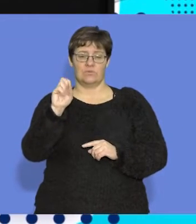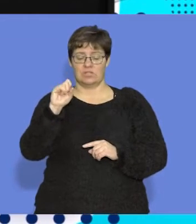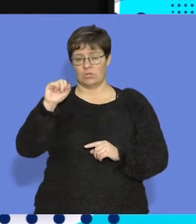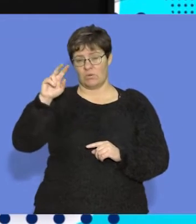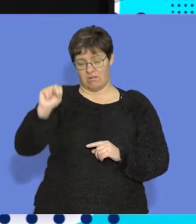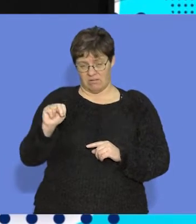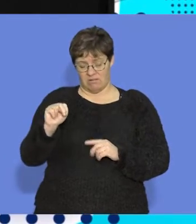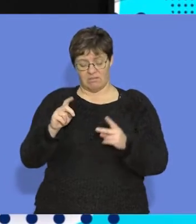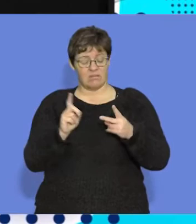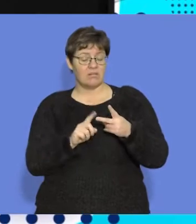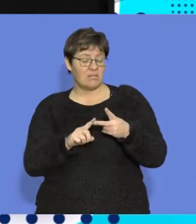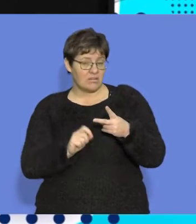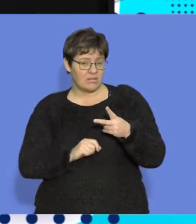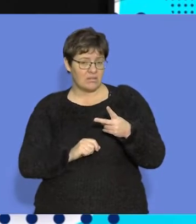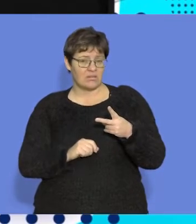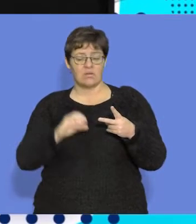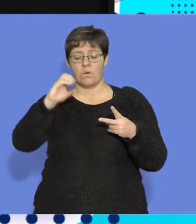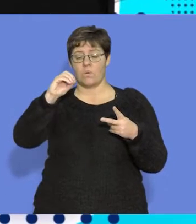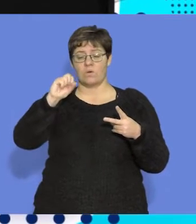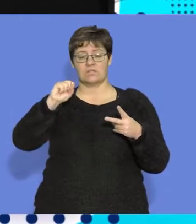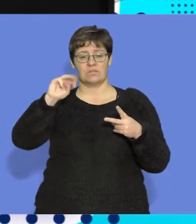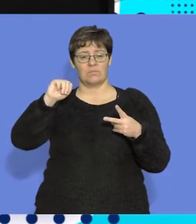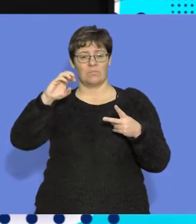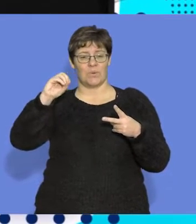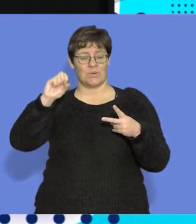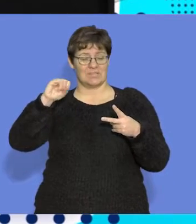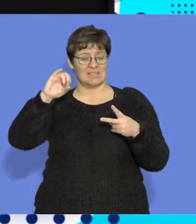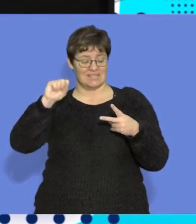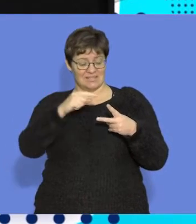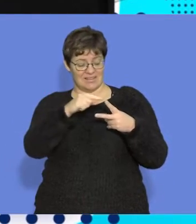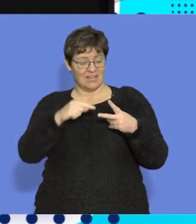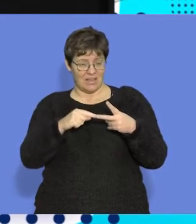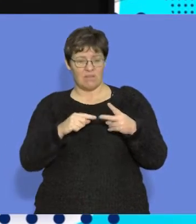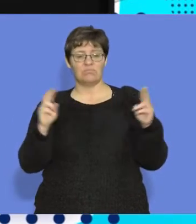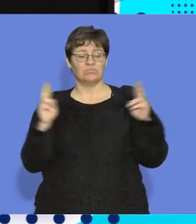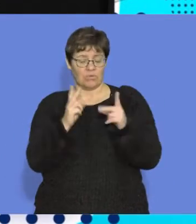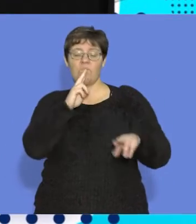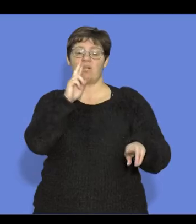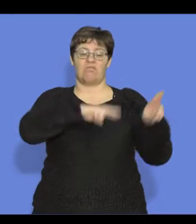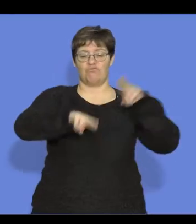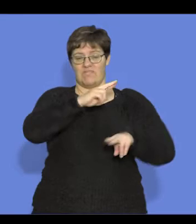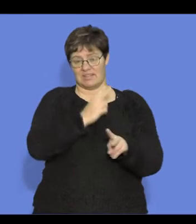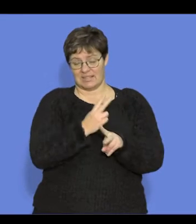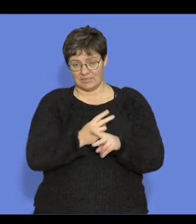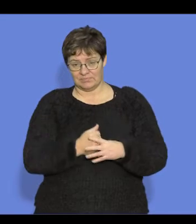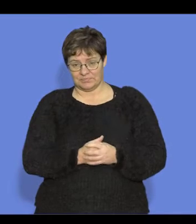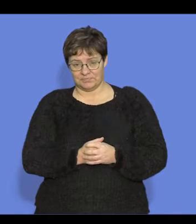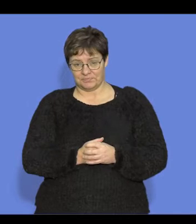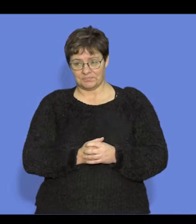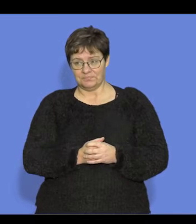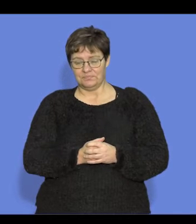and another process called osmosis, which I will revise with you in a short while.